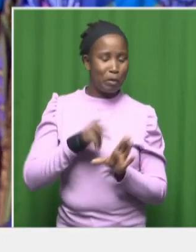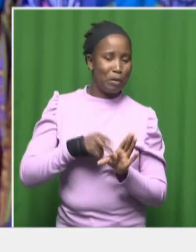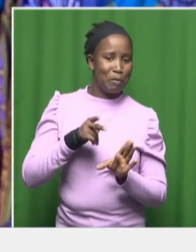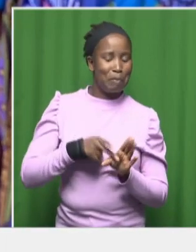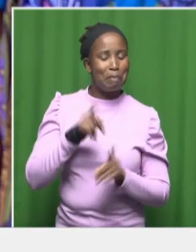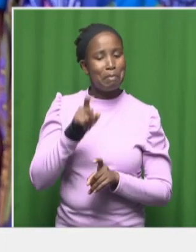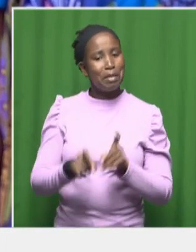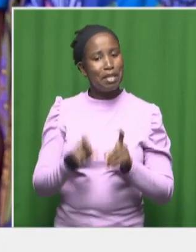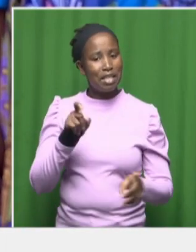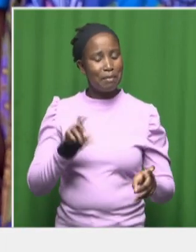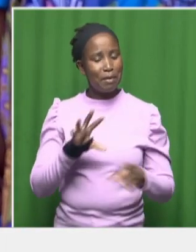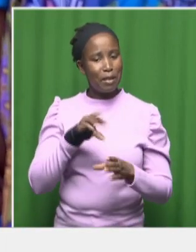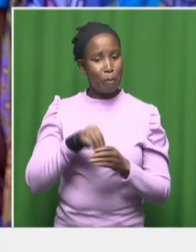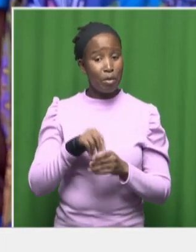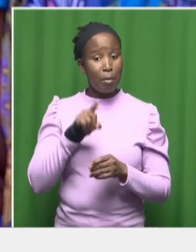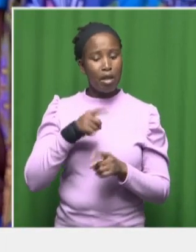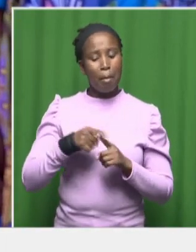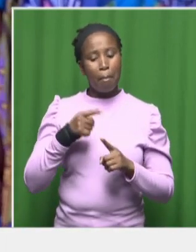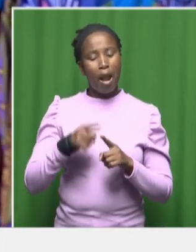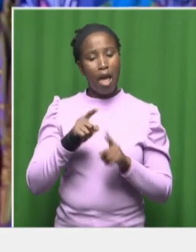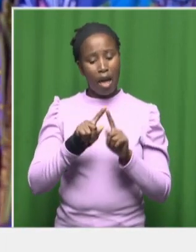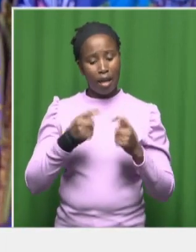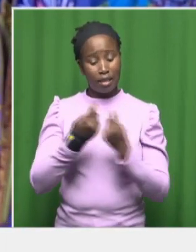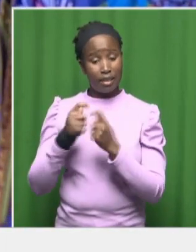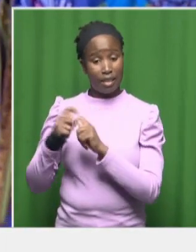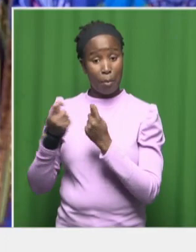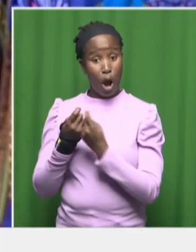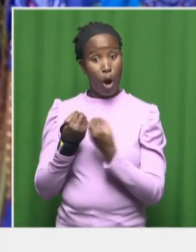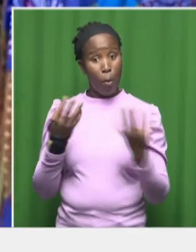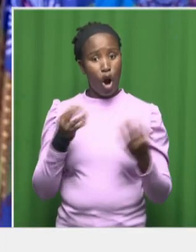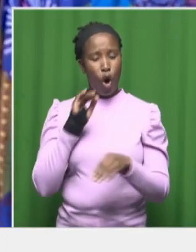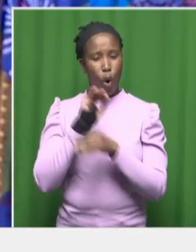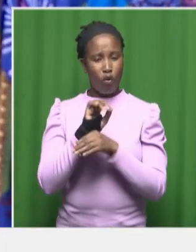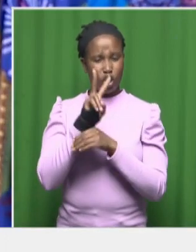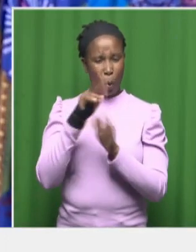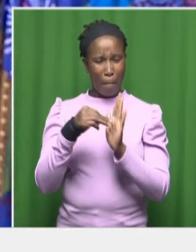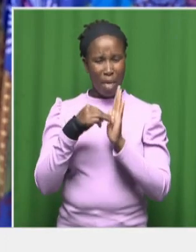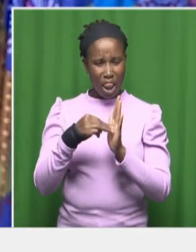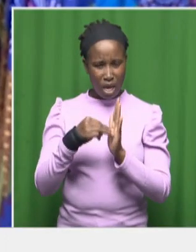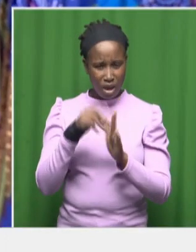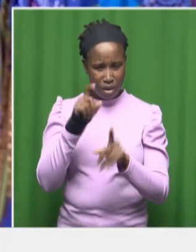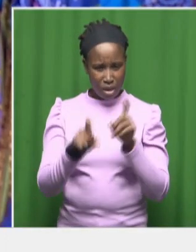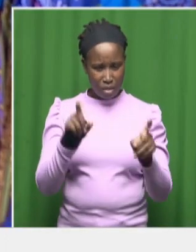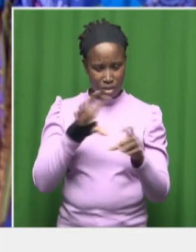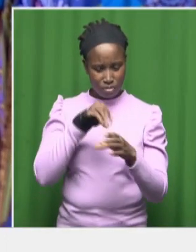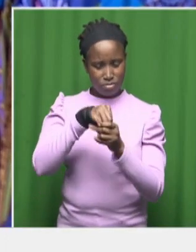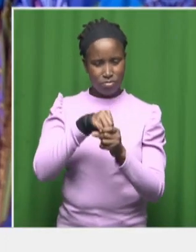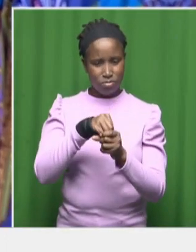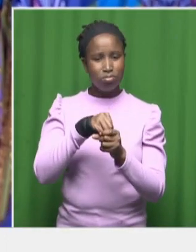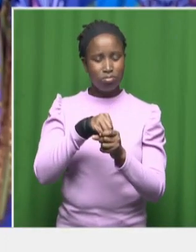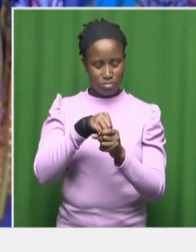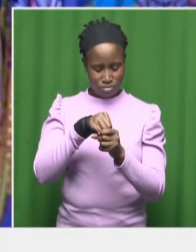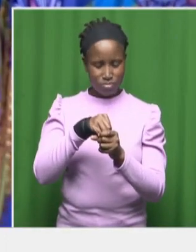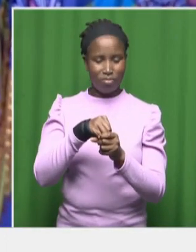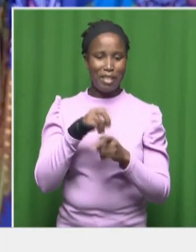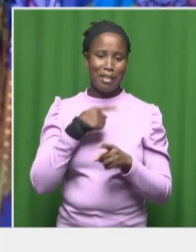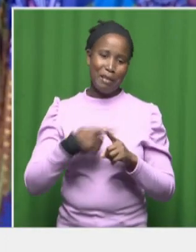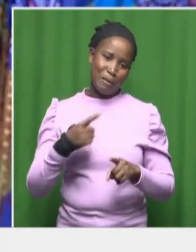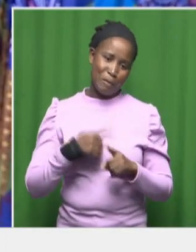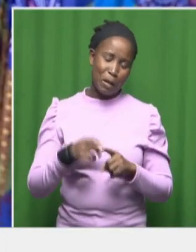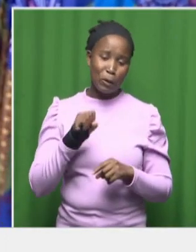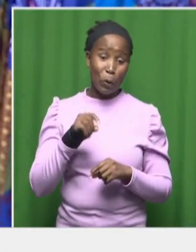players, overall players, we're close to 2 million, and we're the biggest women's sport in the country. That is something, what a